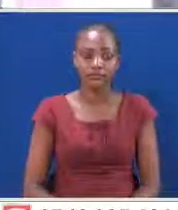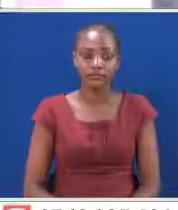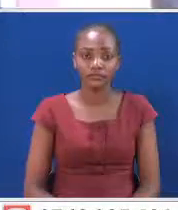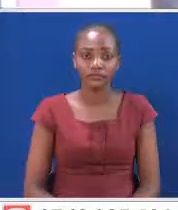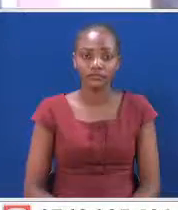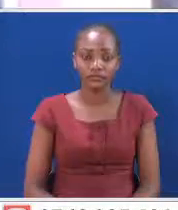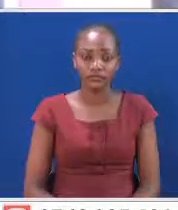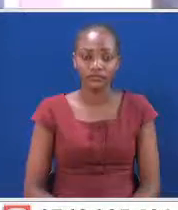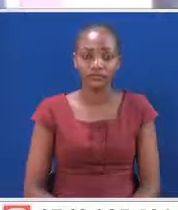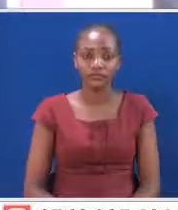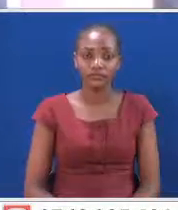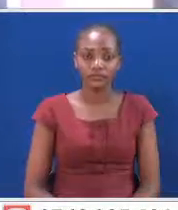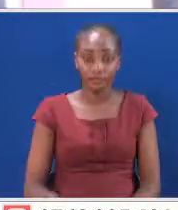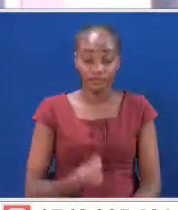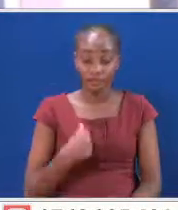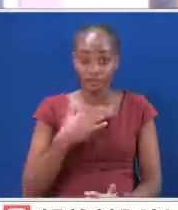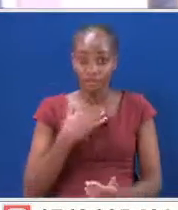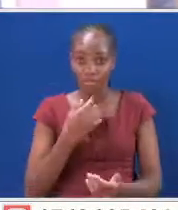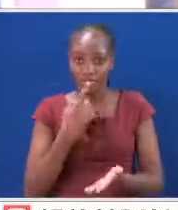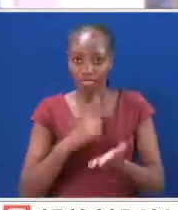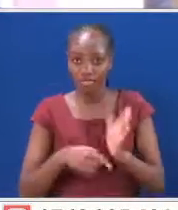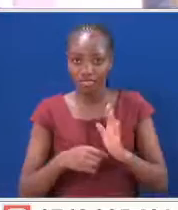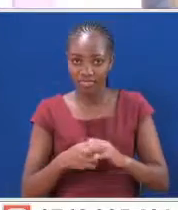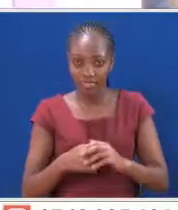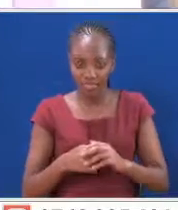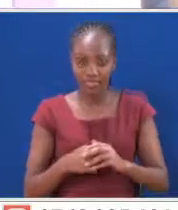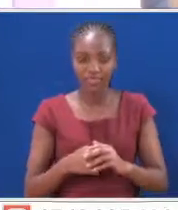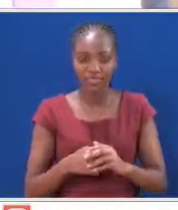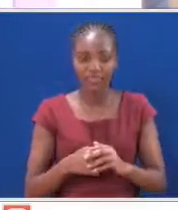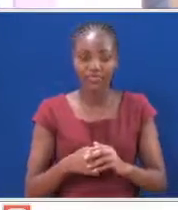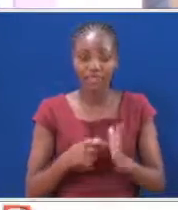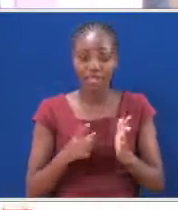investment? That's why it has not taken off.